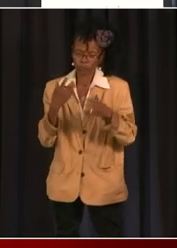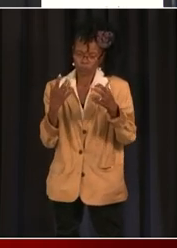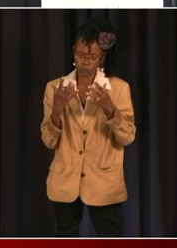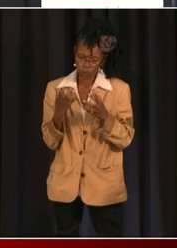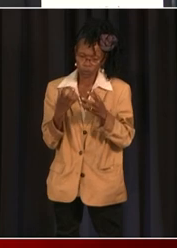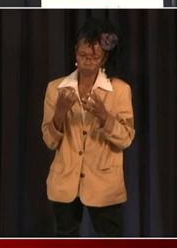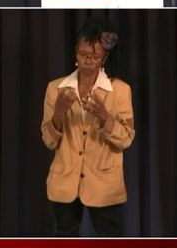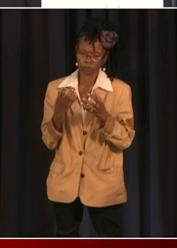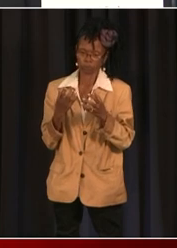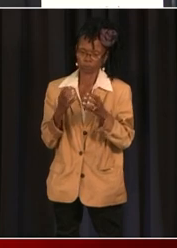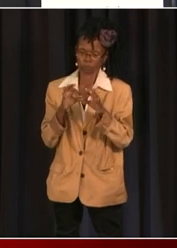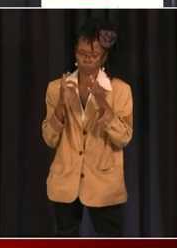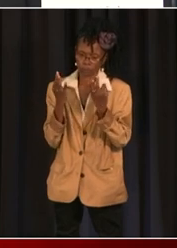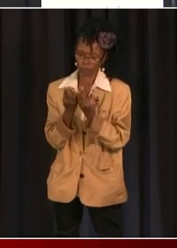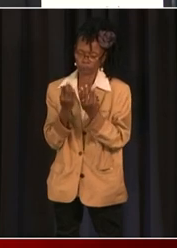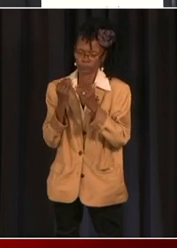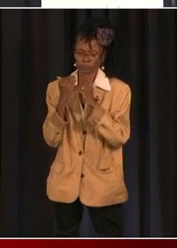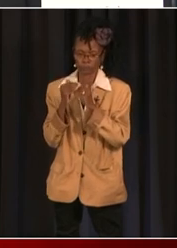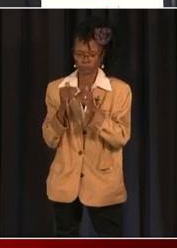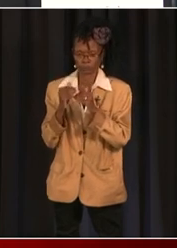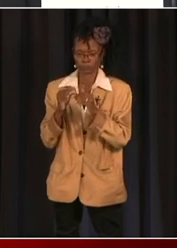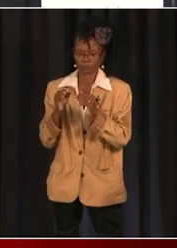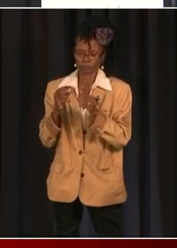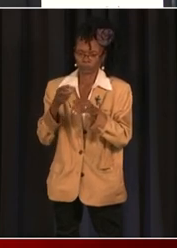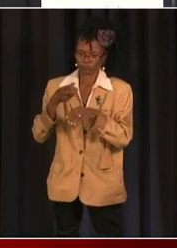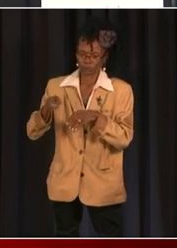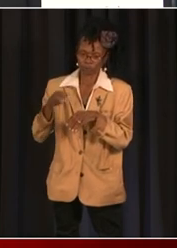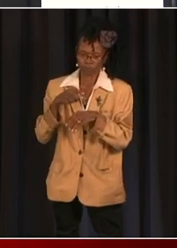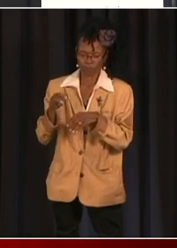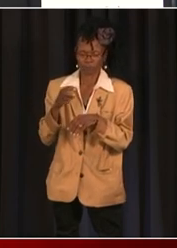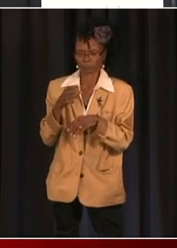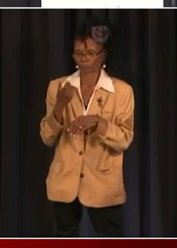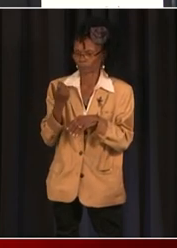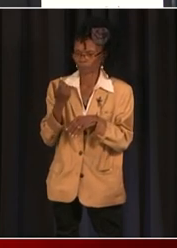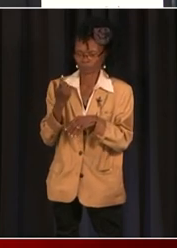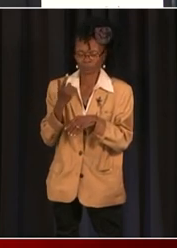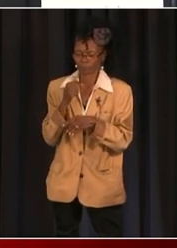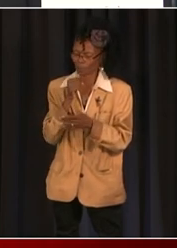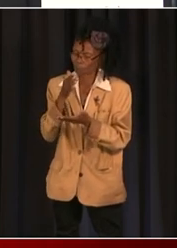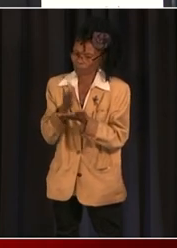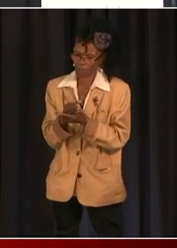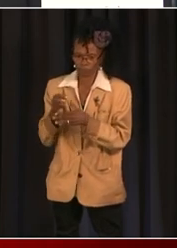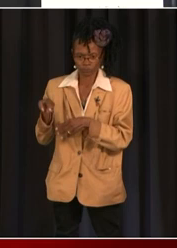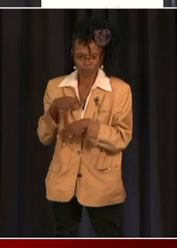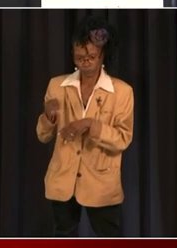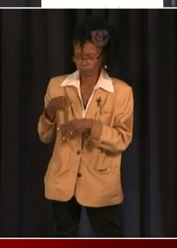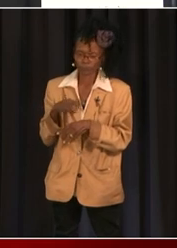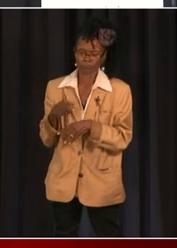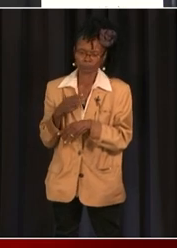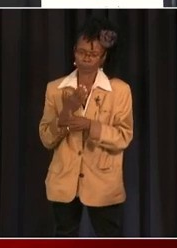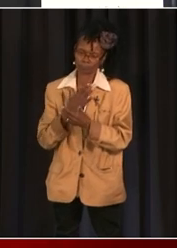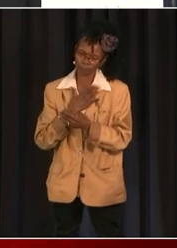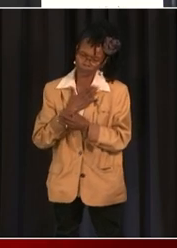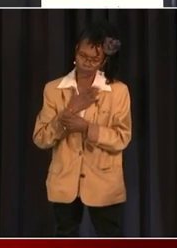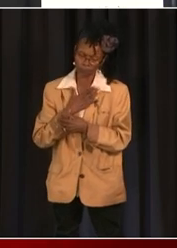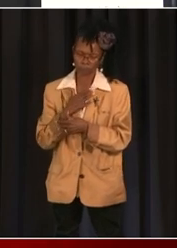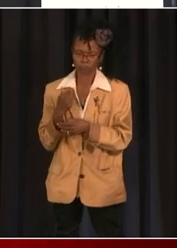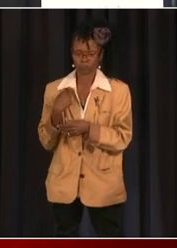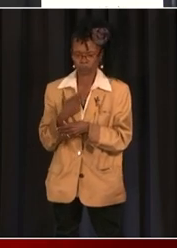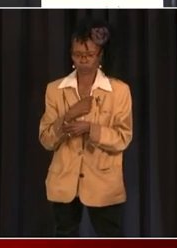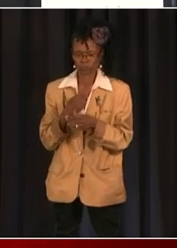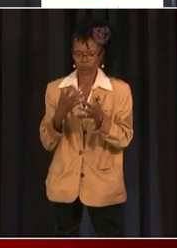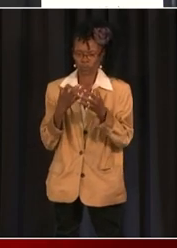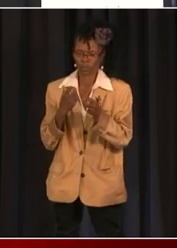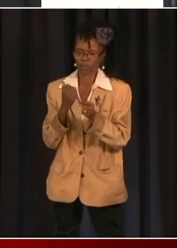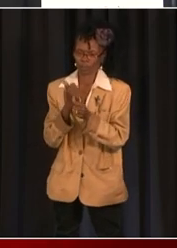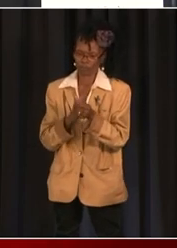limit travel, skip travel when possible. We know that this is important to ensure that our students are back in school and they're safe. And